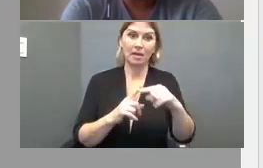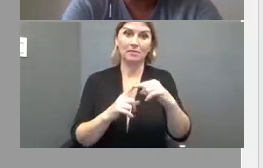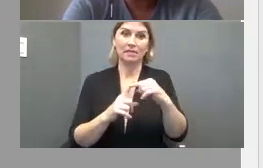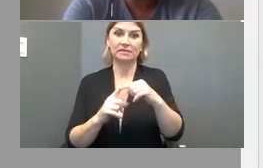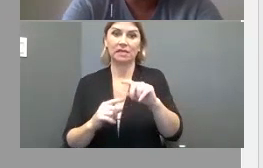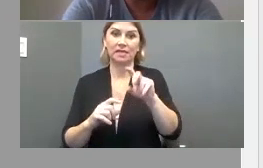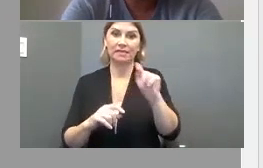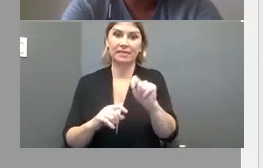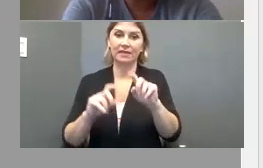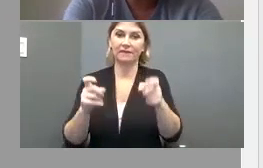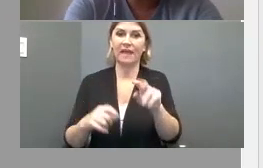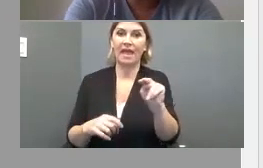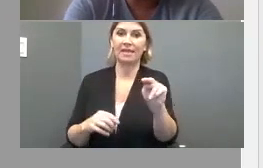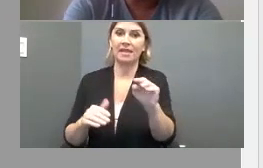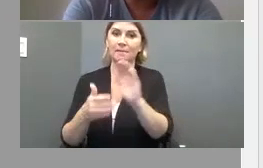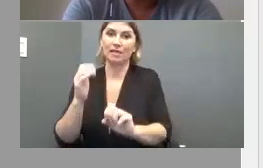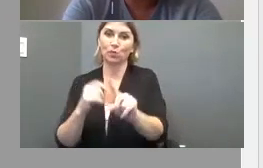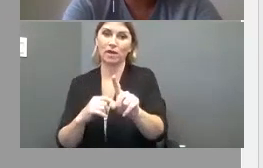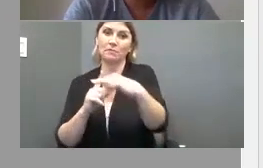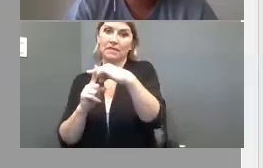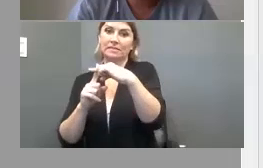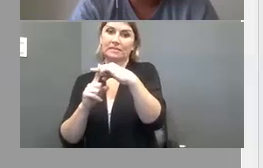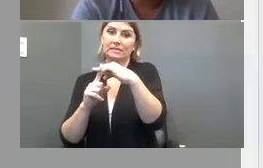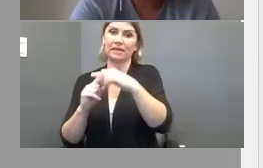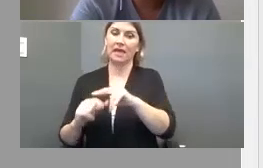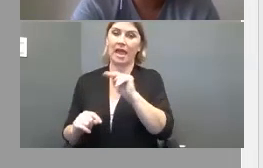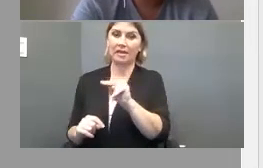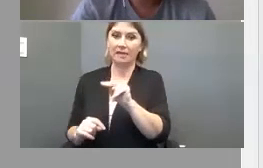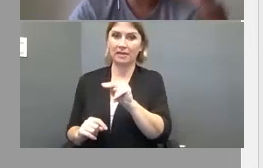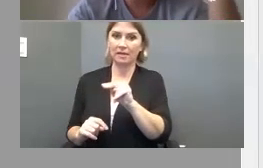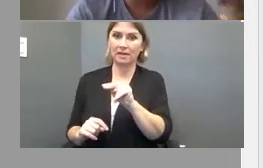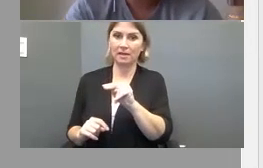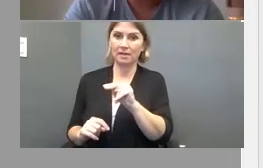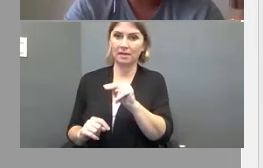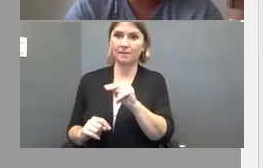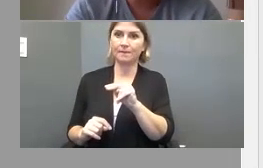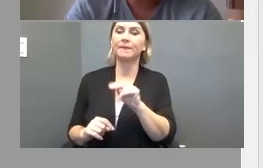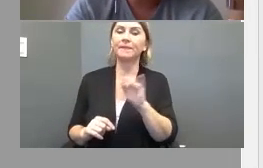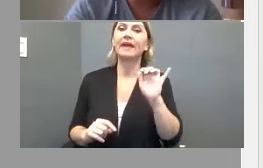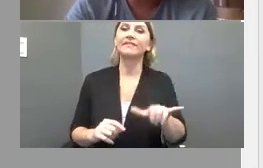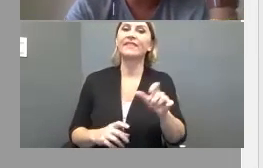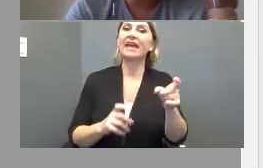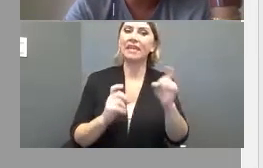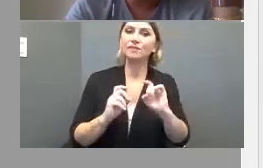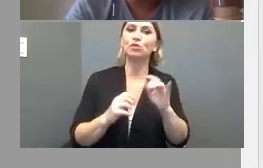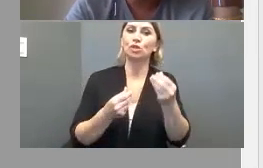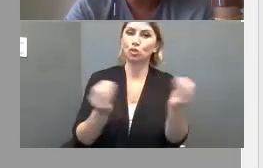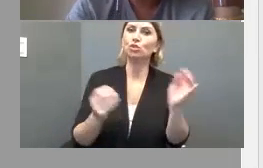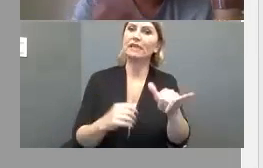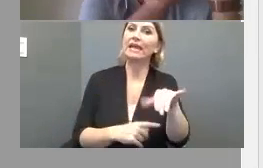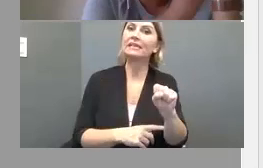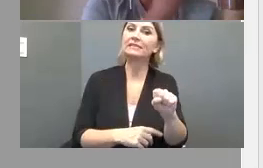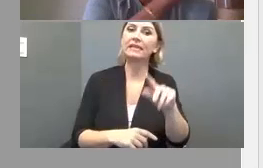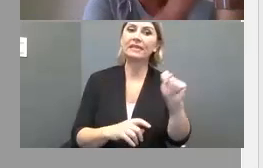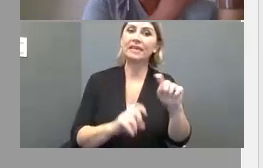T of n minus 1 plus of n, right? That gives you the recurrence relation, that is T of